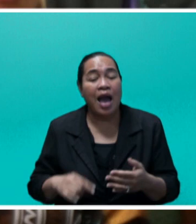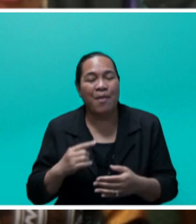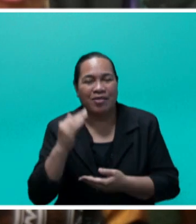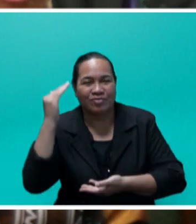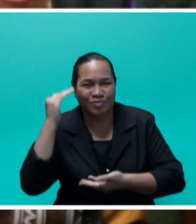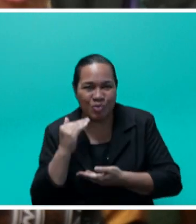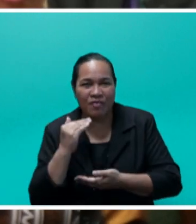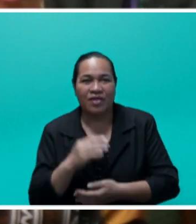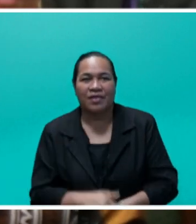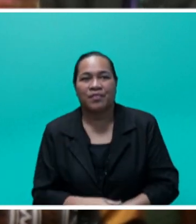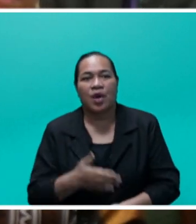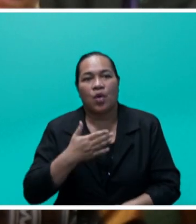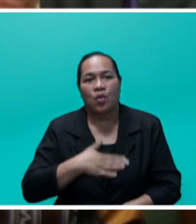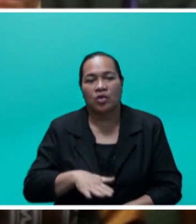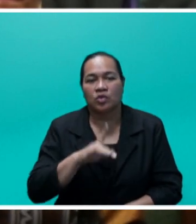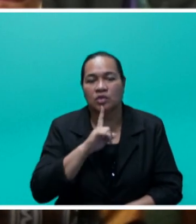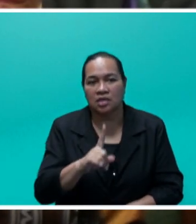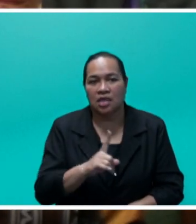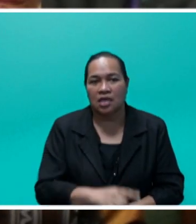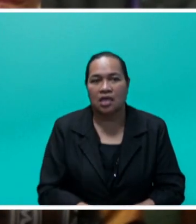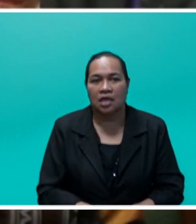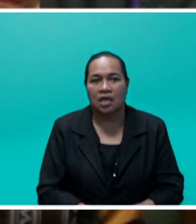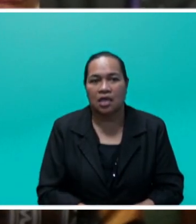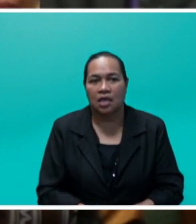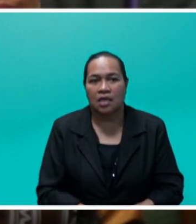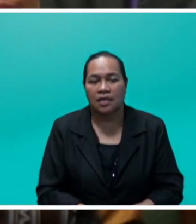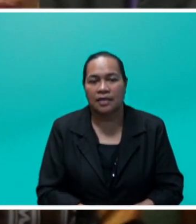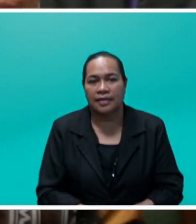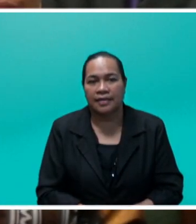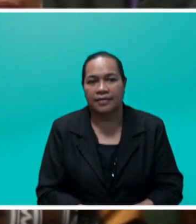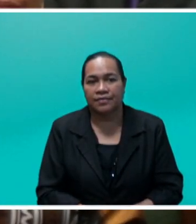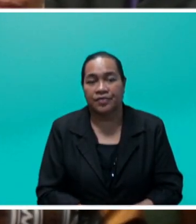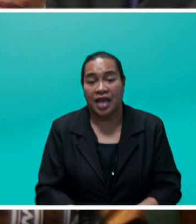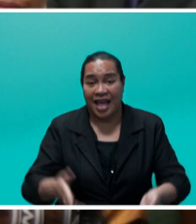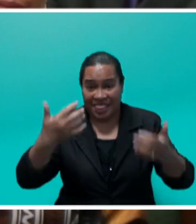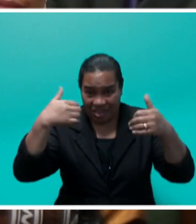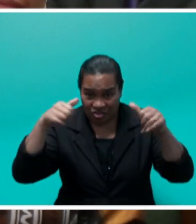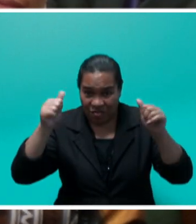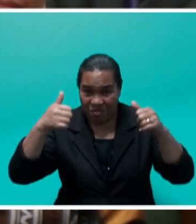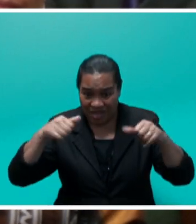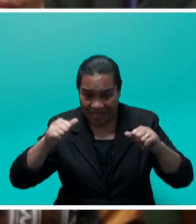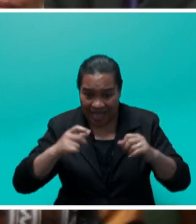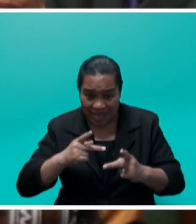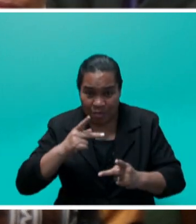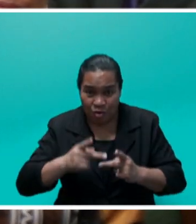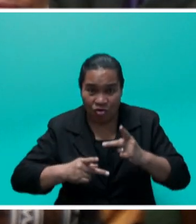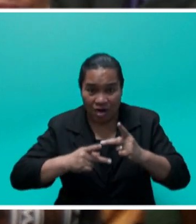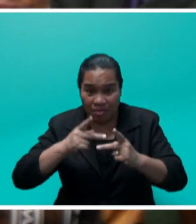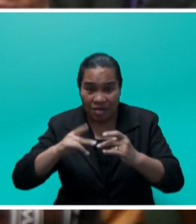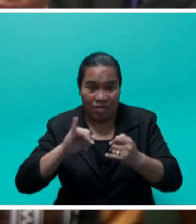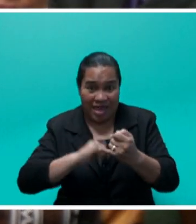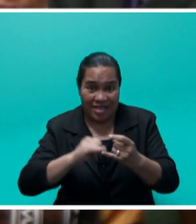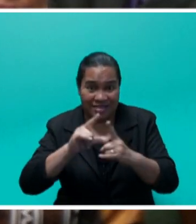briefly, I want to say that the achievement and the progress towards sustainable